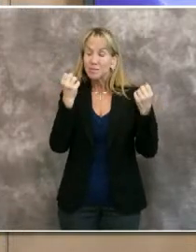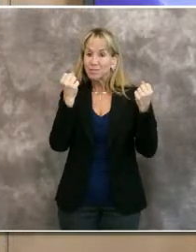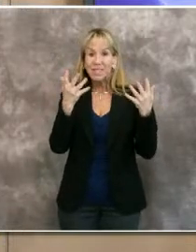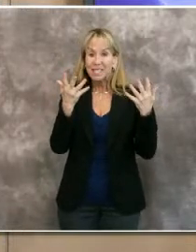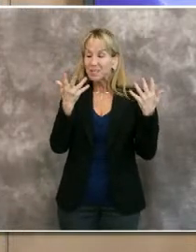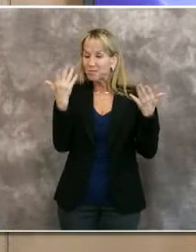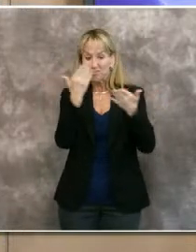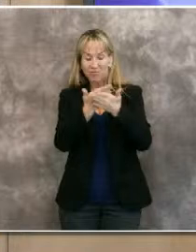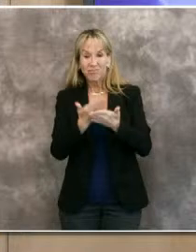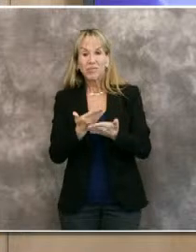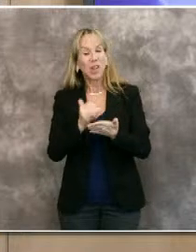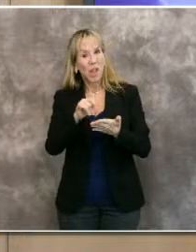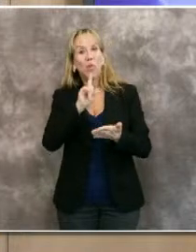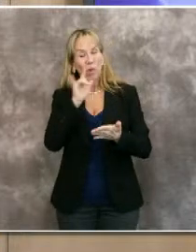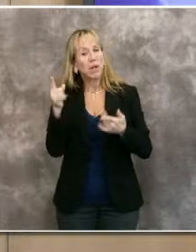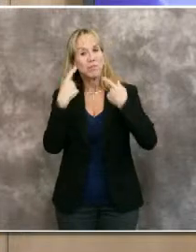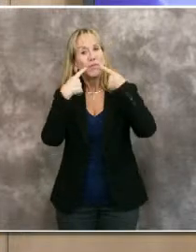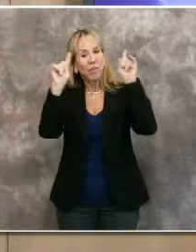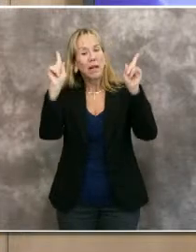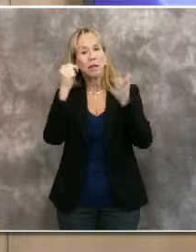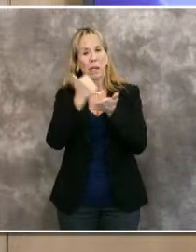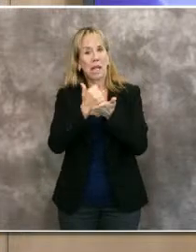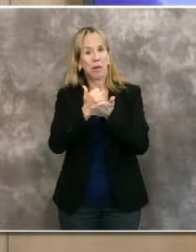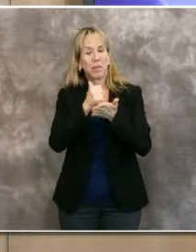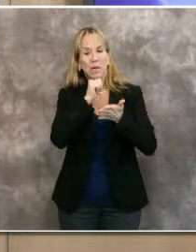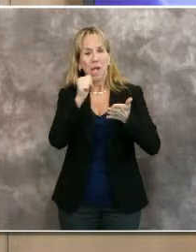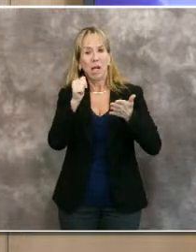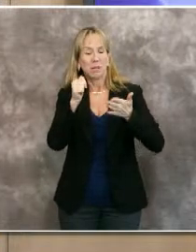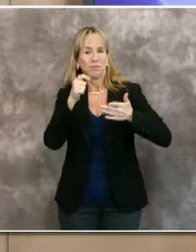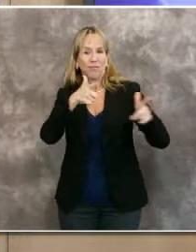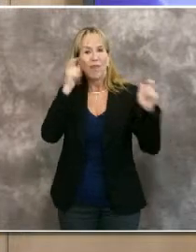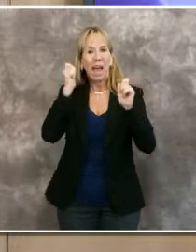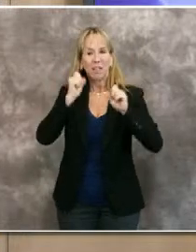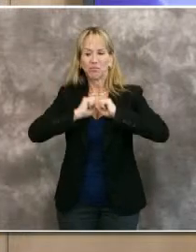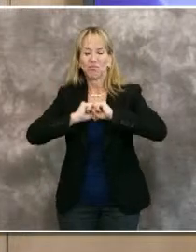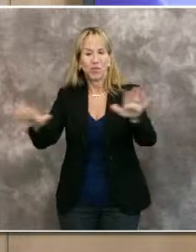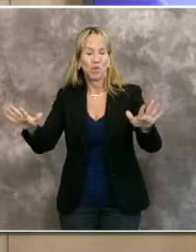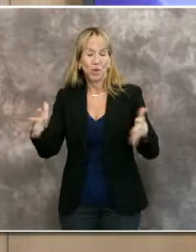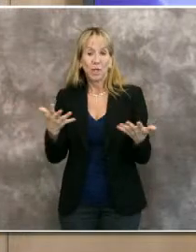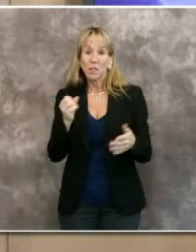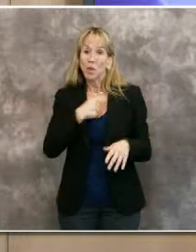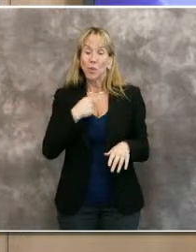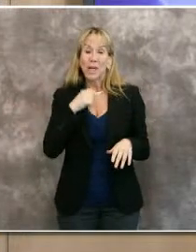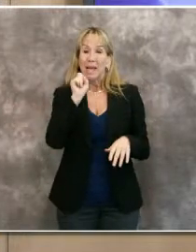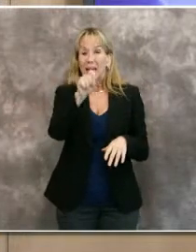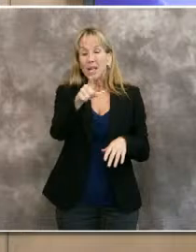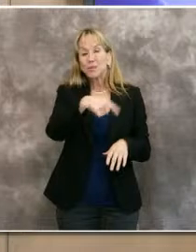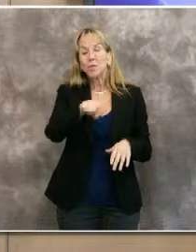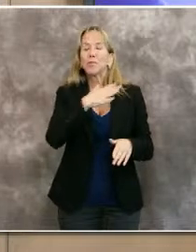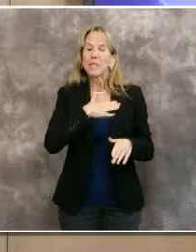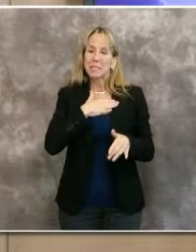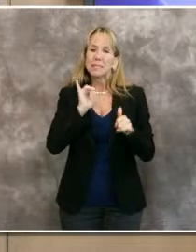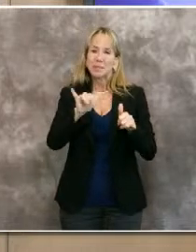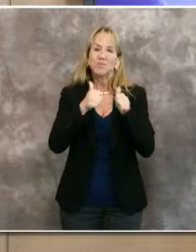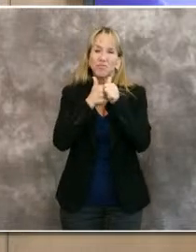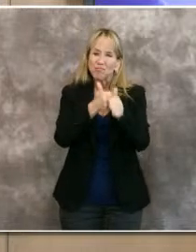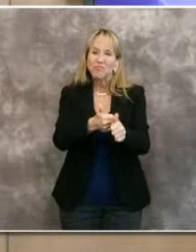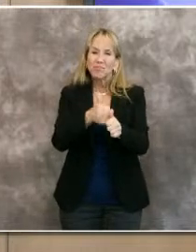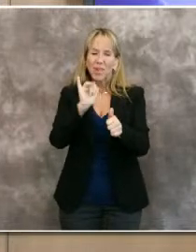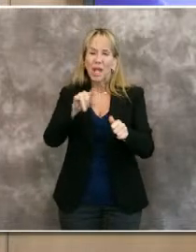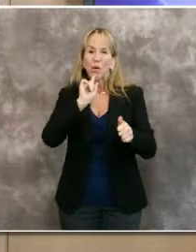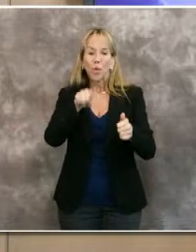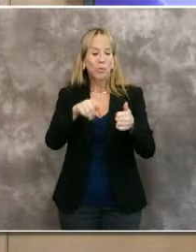slowing the rates of transmission. And we urge the public to please, as best you can, adhere to those orders, along with the things like hand